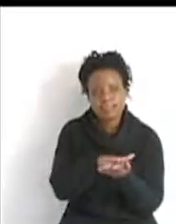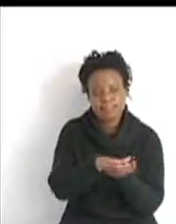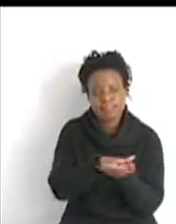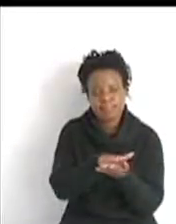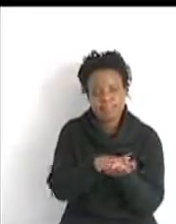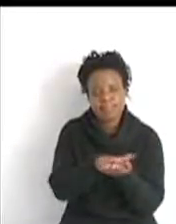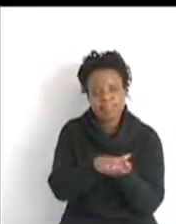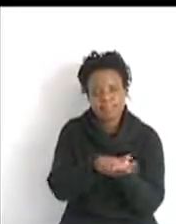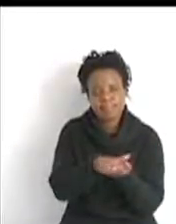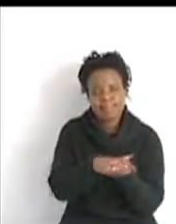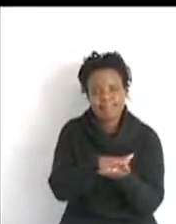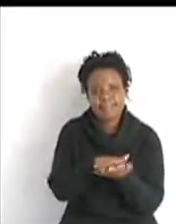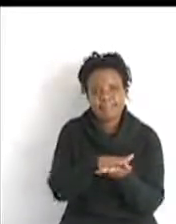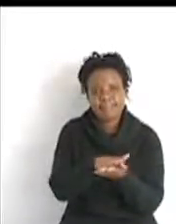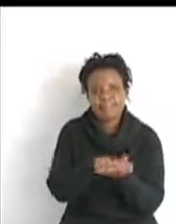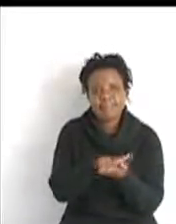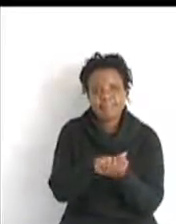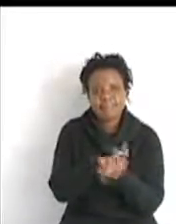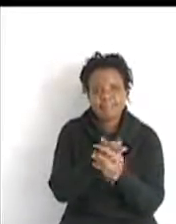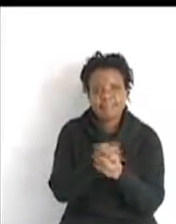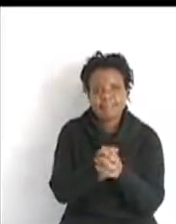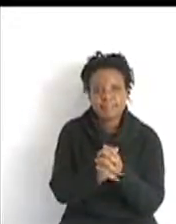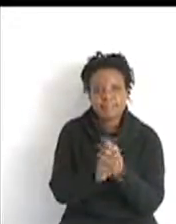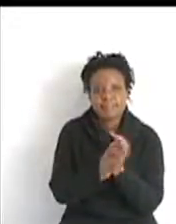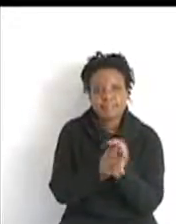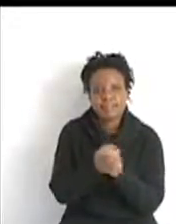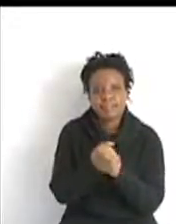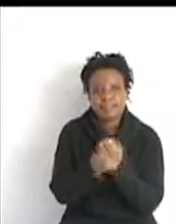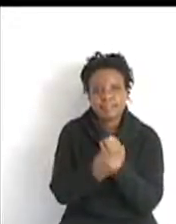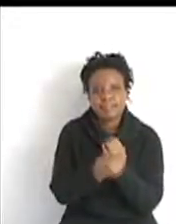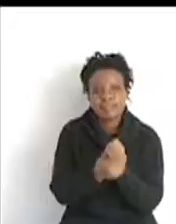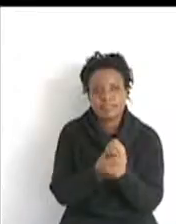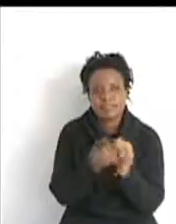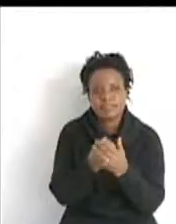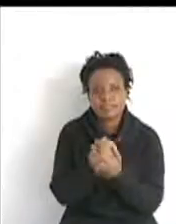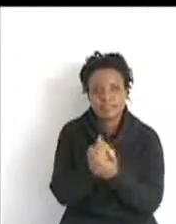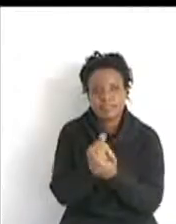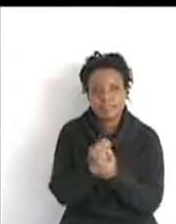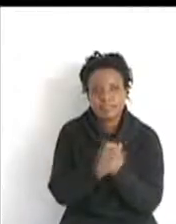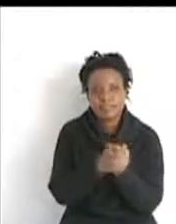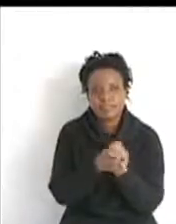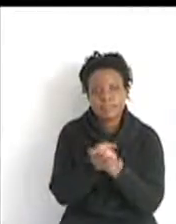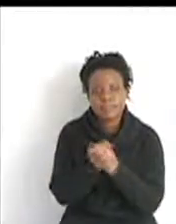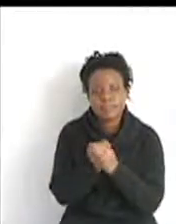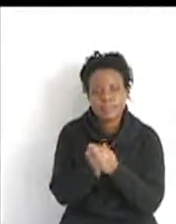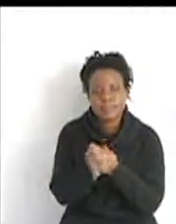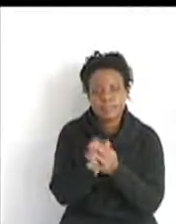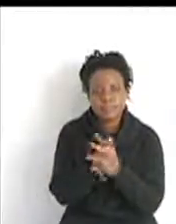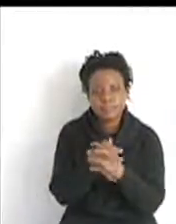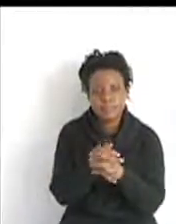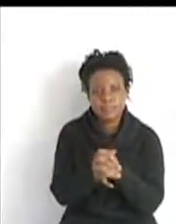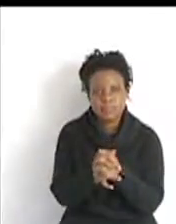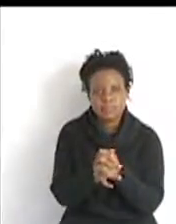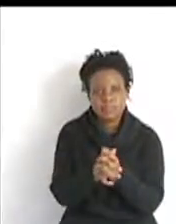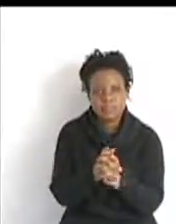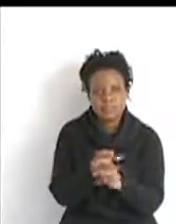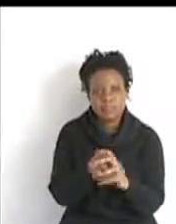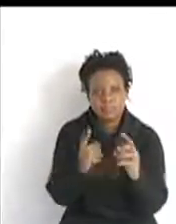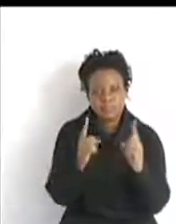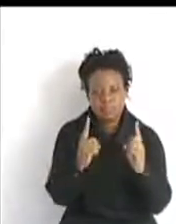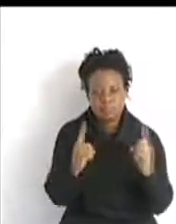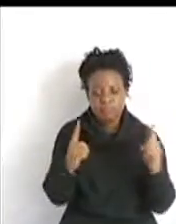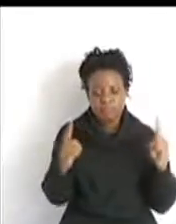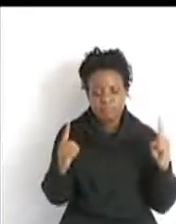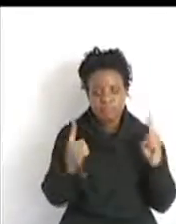rub our hands in and out, in between our fingers, straighten our